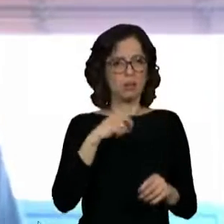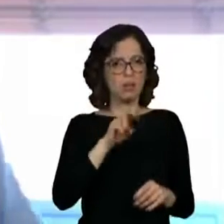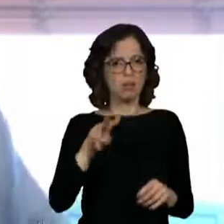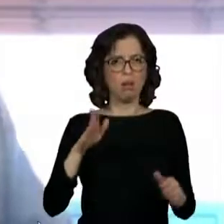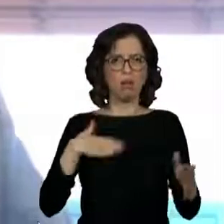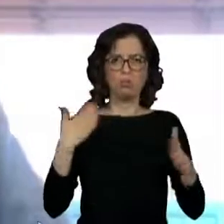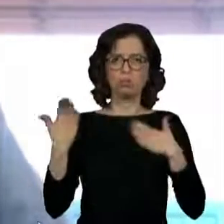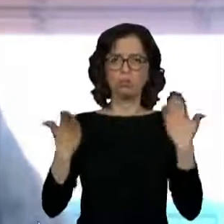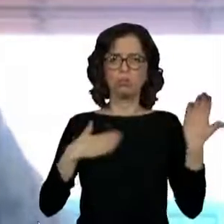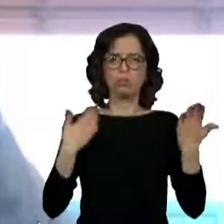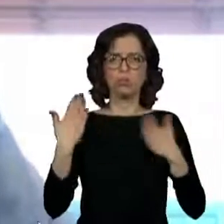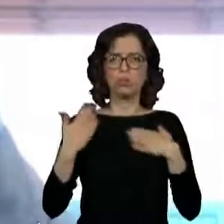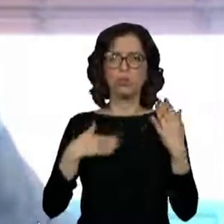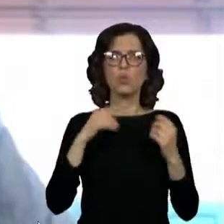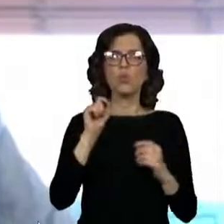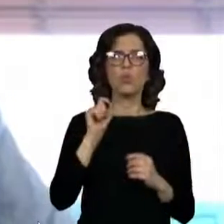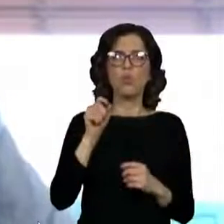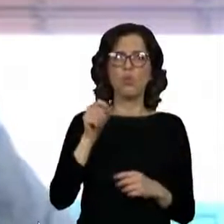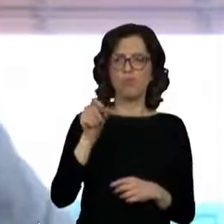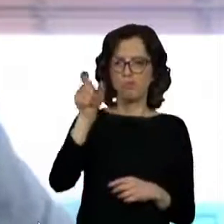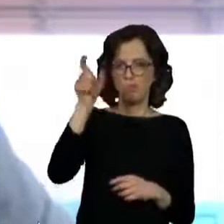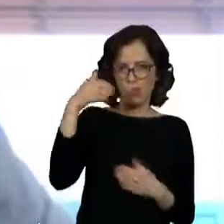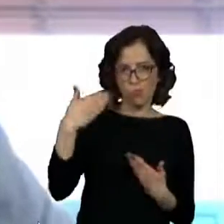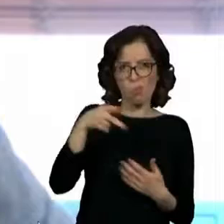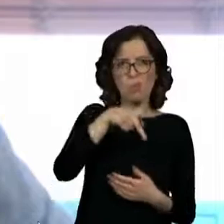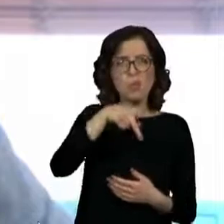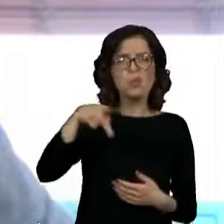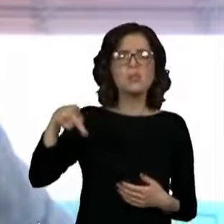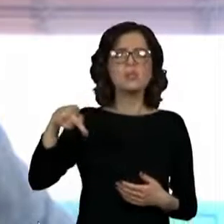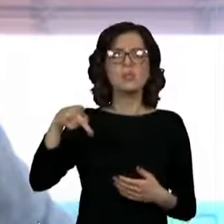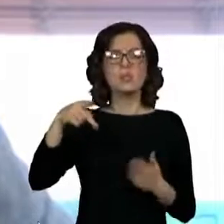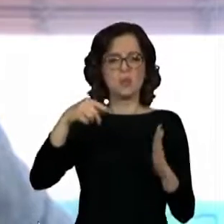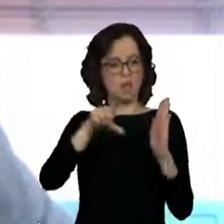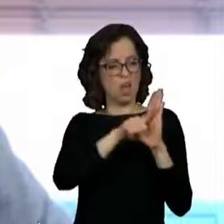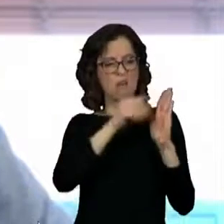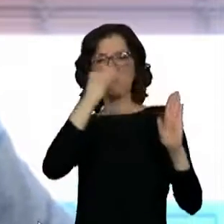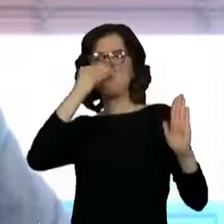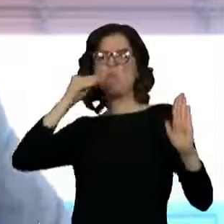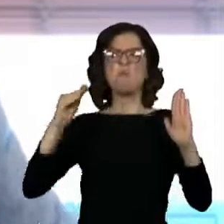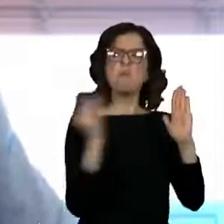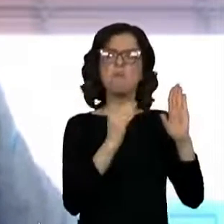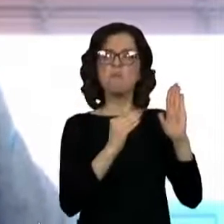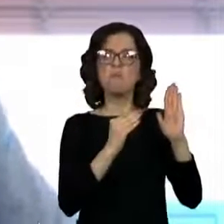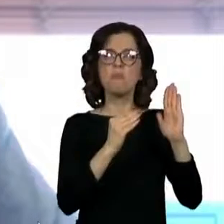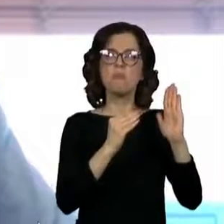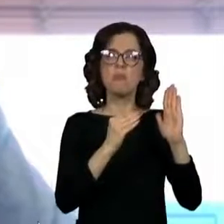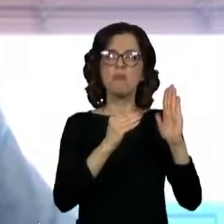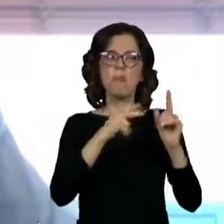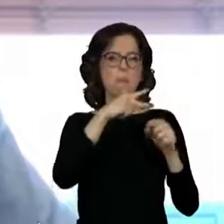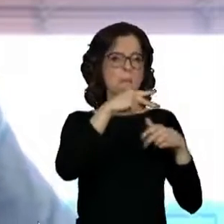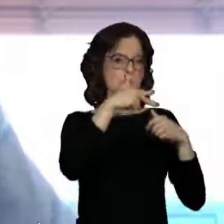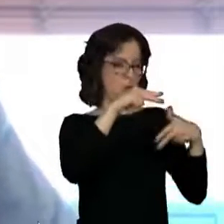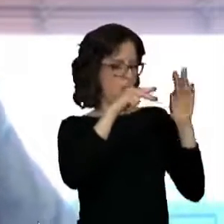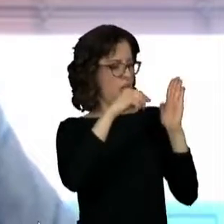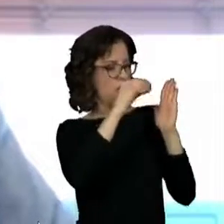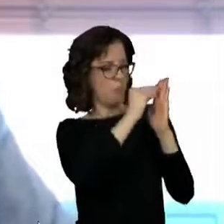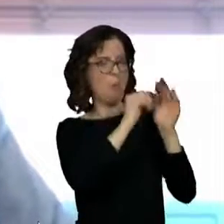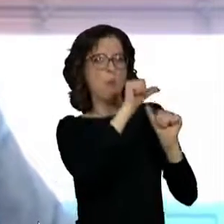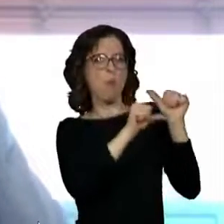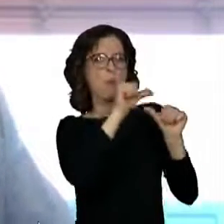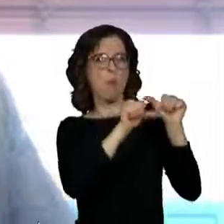it's really frightening when presidents begin to break rules or to manipulate rules.